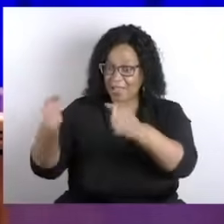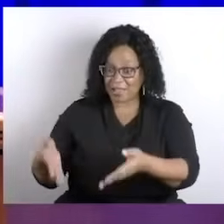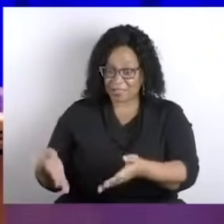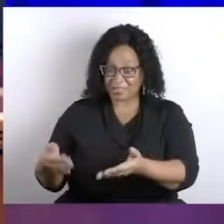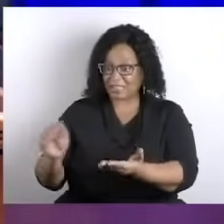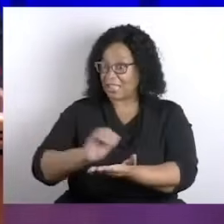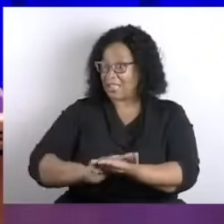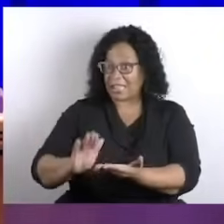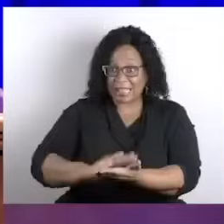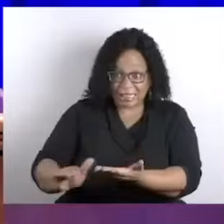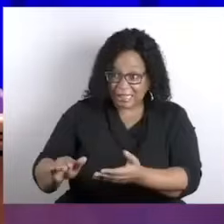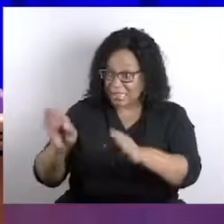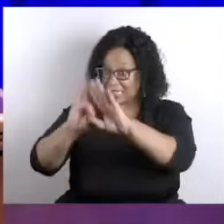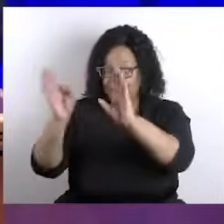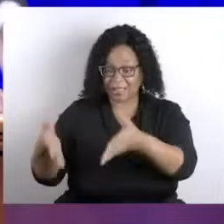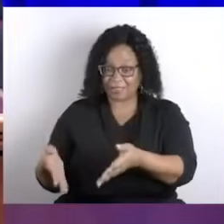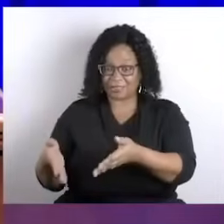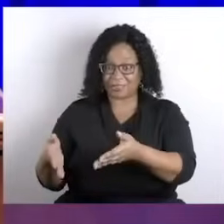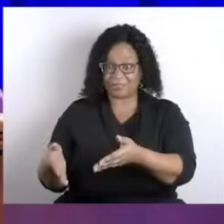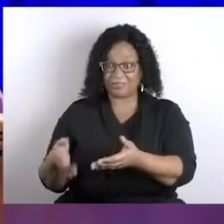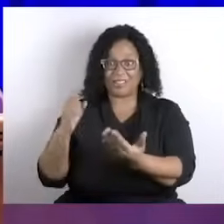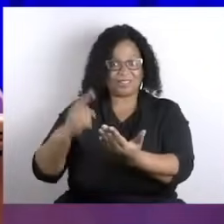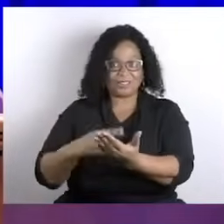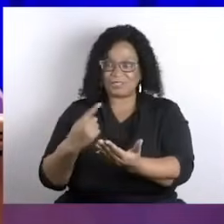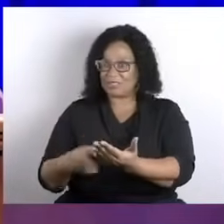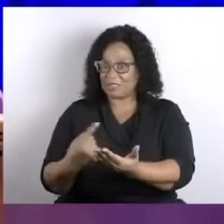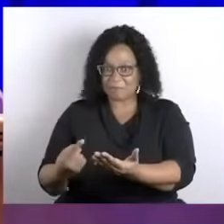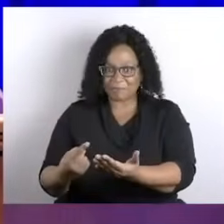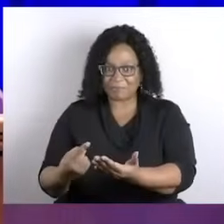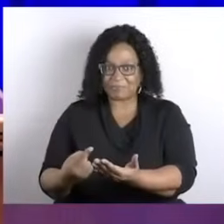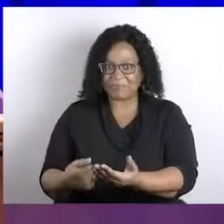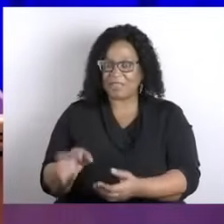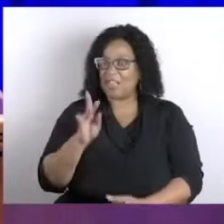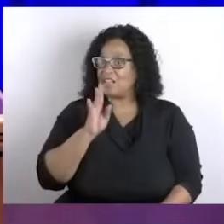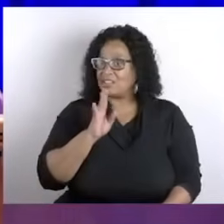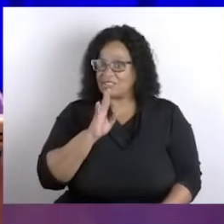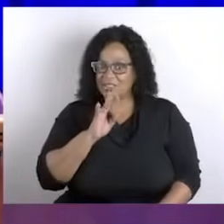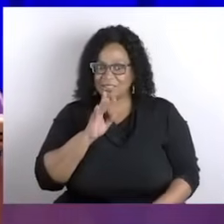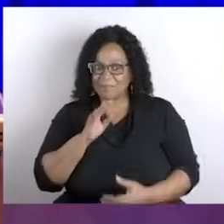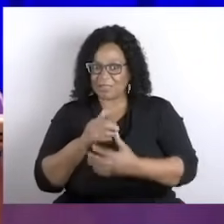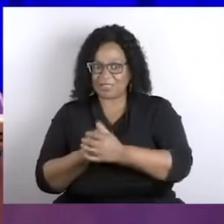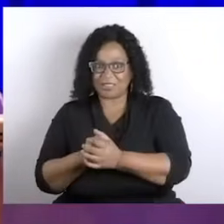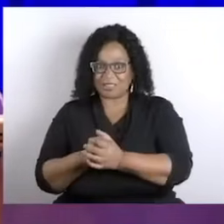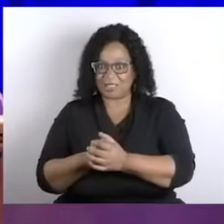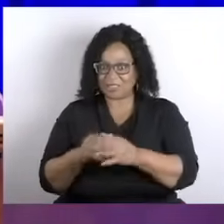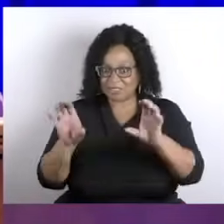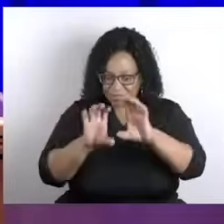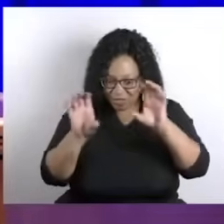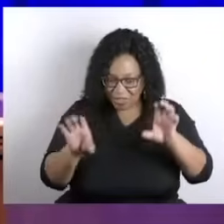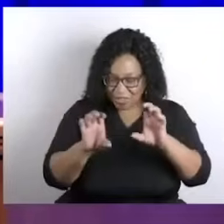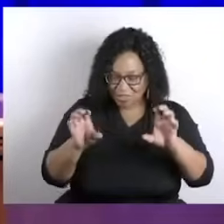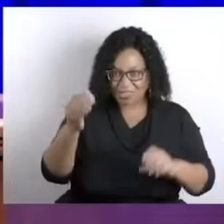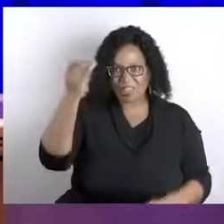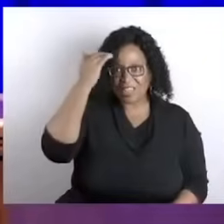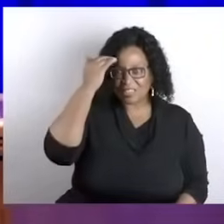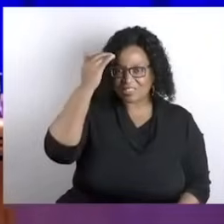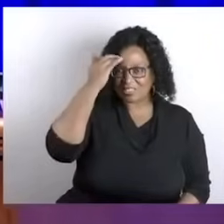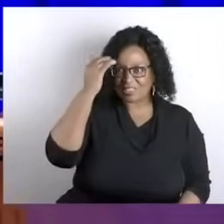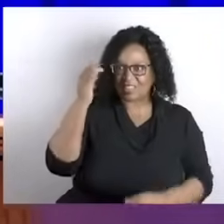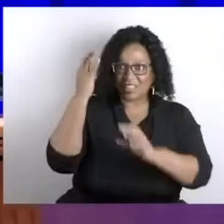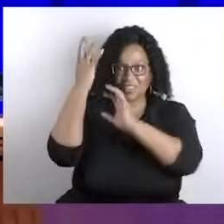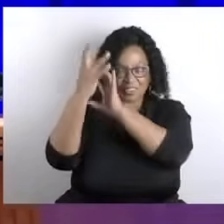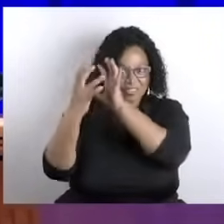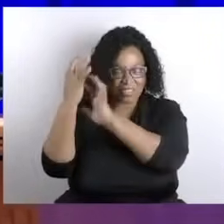But be productive. Get a trainer. Get a therapist. Talk to somebody about how you acting crazy and thinking crazy. I want you to make